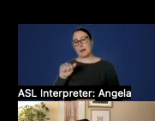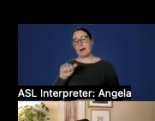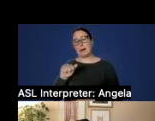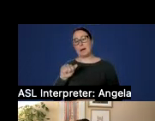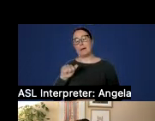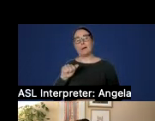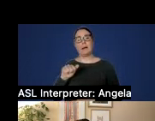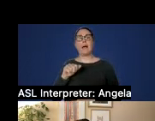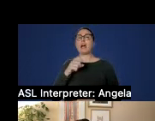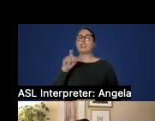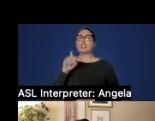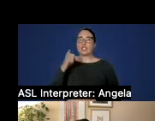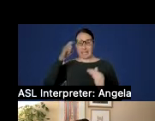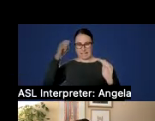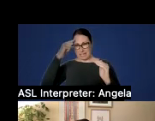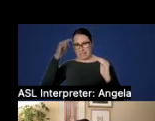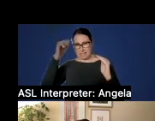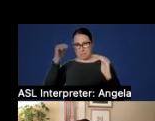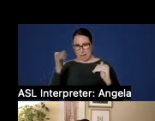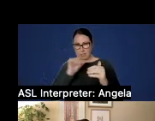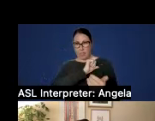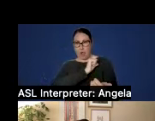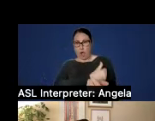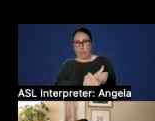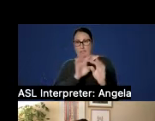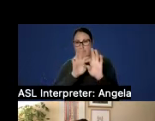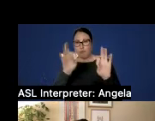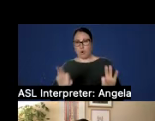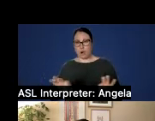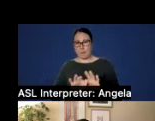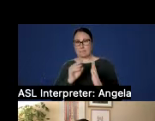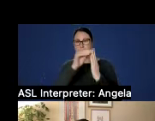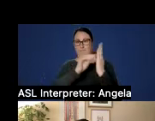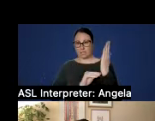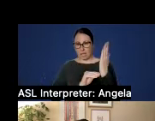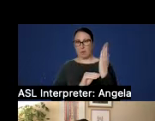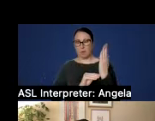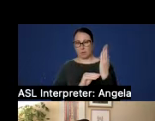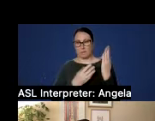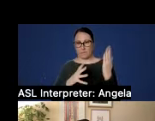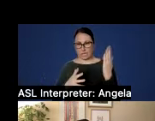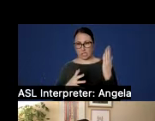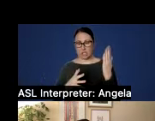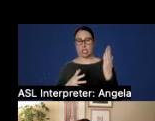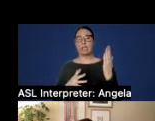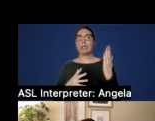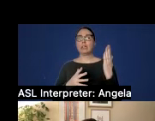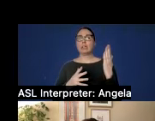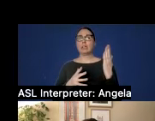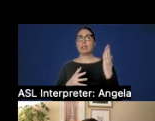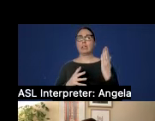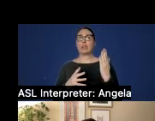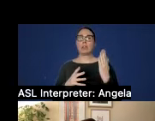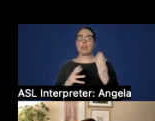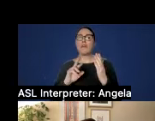that authorization form has been completed. It is also helpful to understand the role of a release of